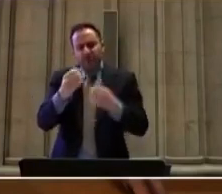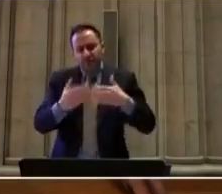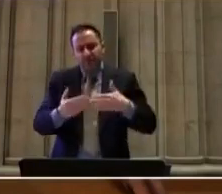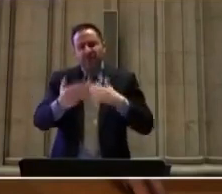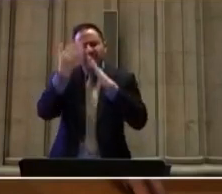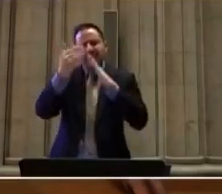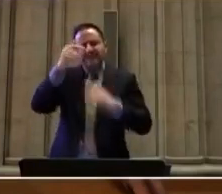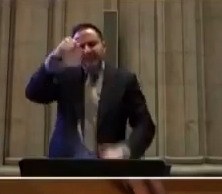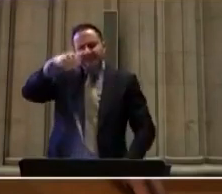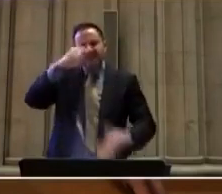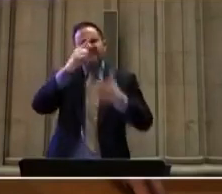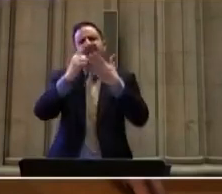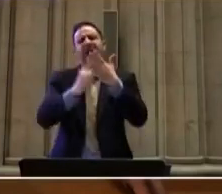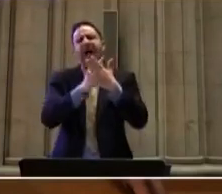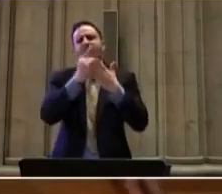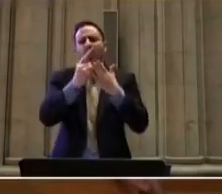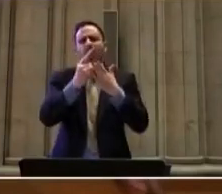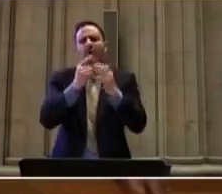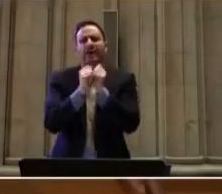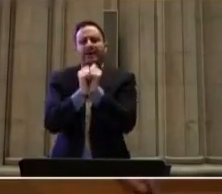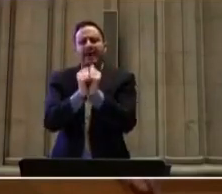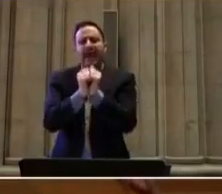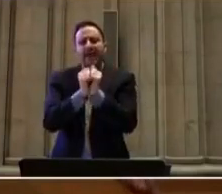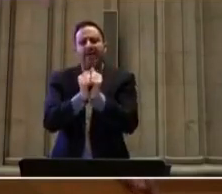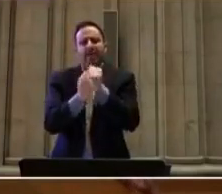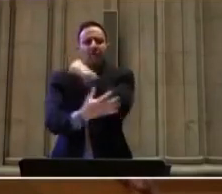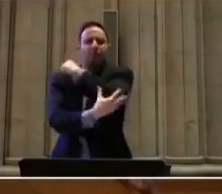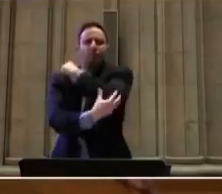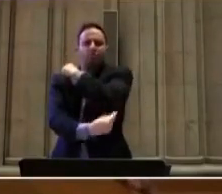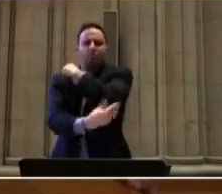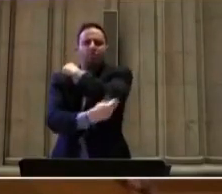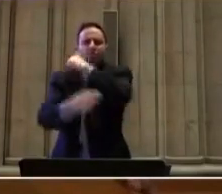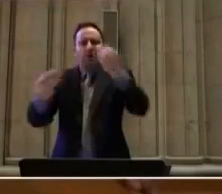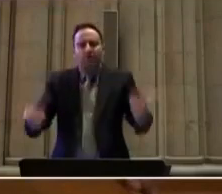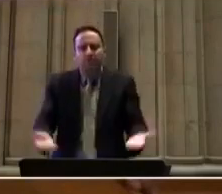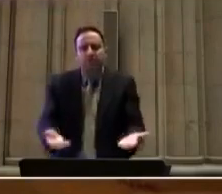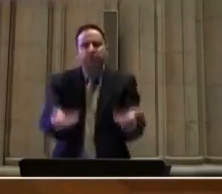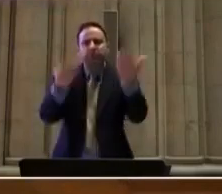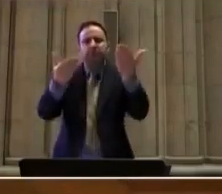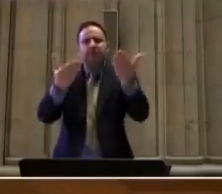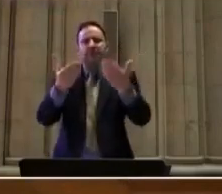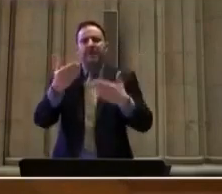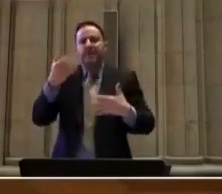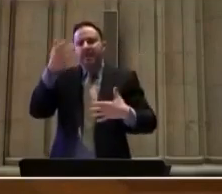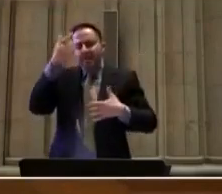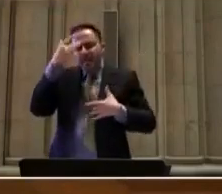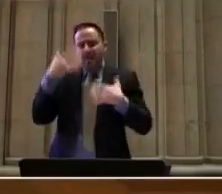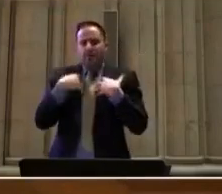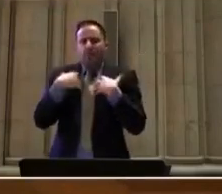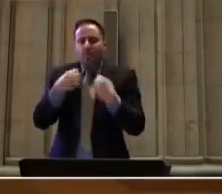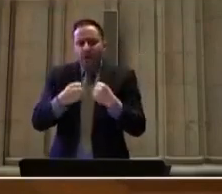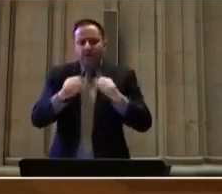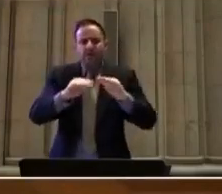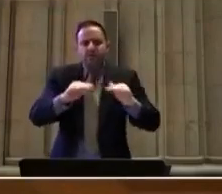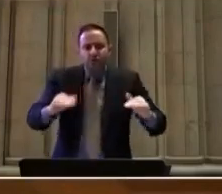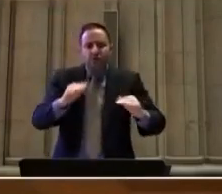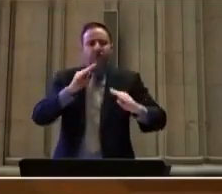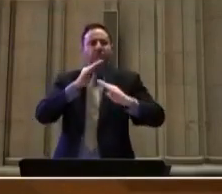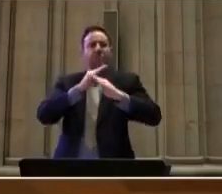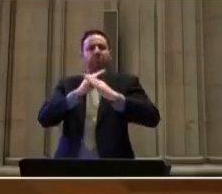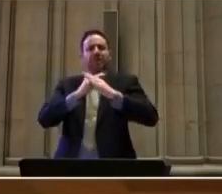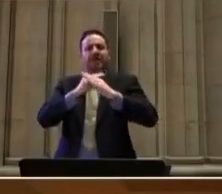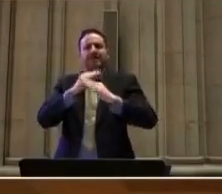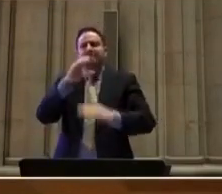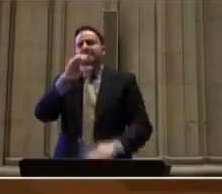hour, until together we make sure the poor are lifted, the sick are healed, children are protected, civil rights